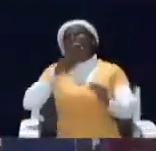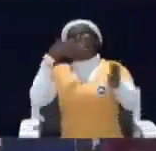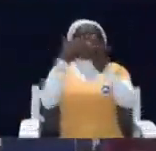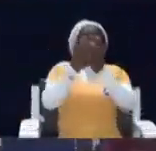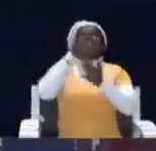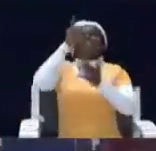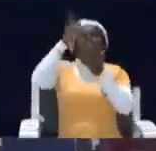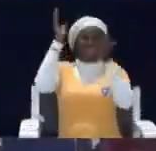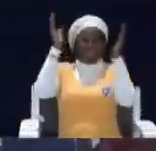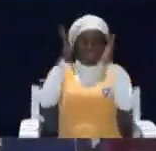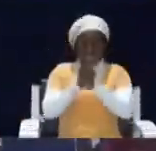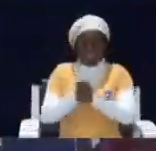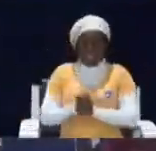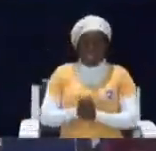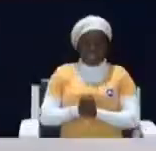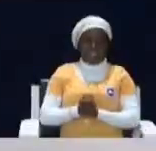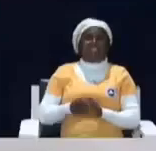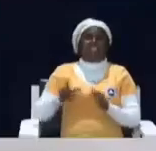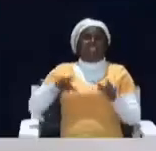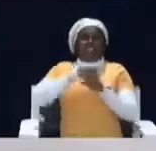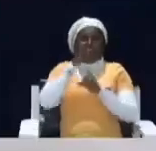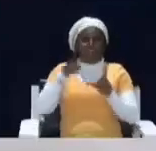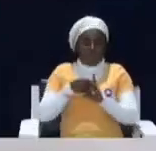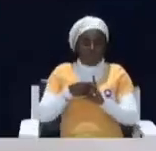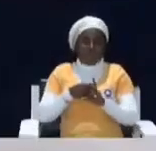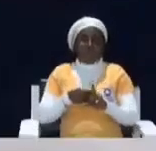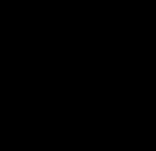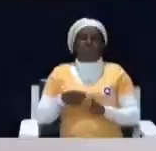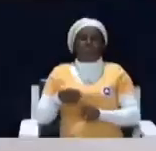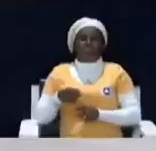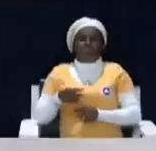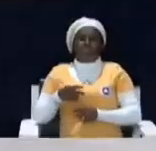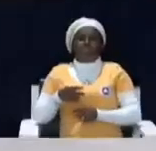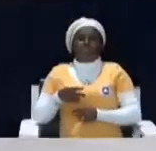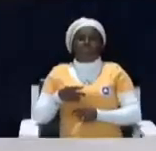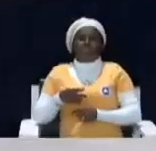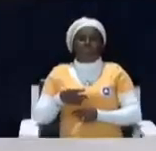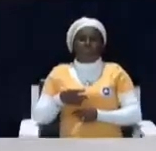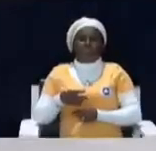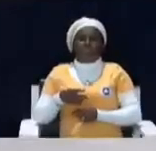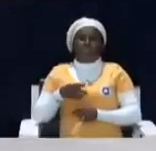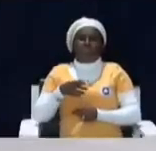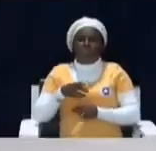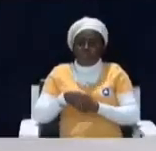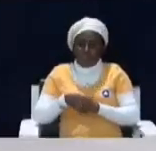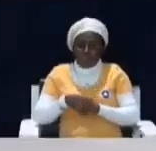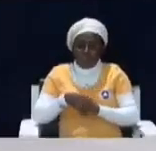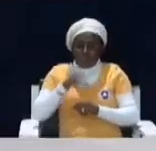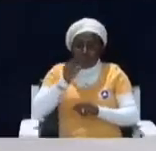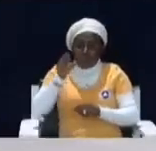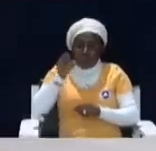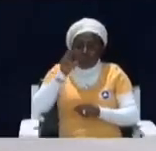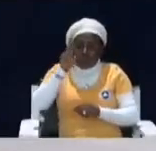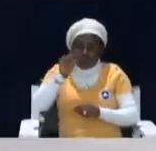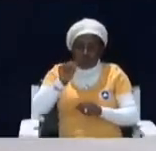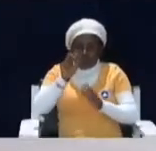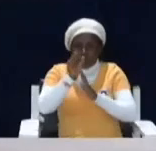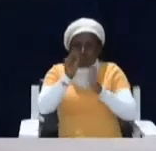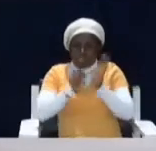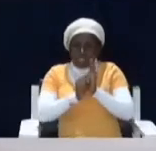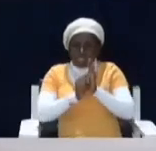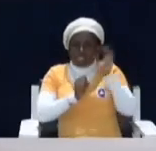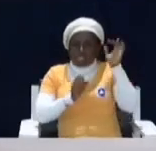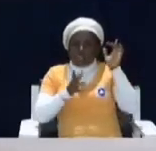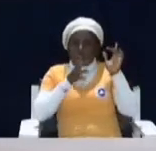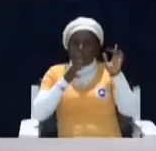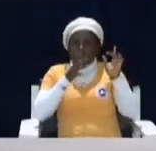Amen. When Mommy Gio went to our school, Edemiji, Osun State, February,